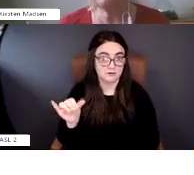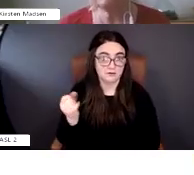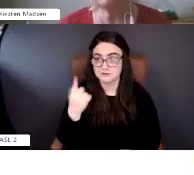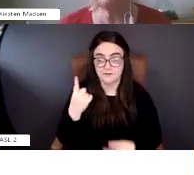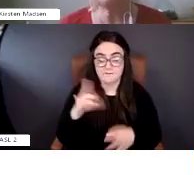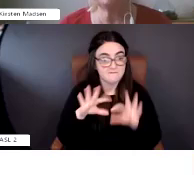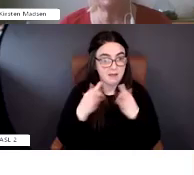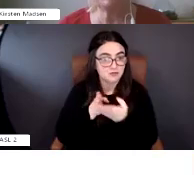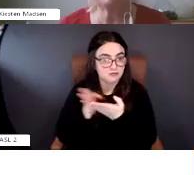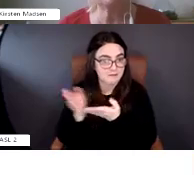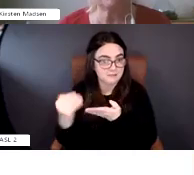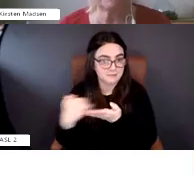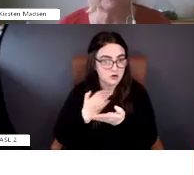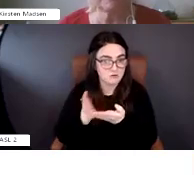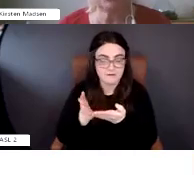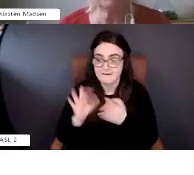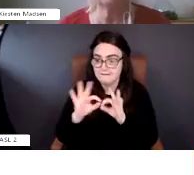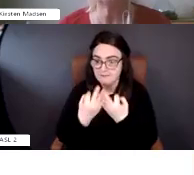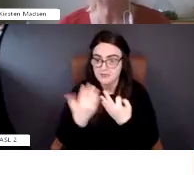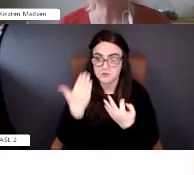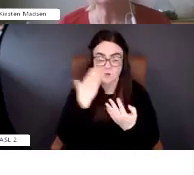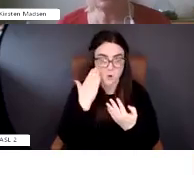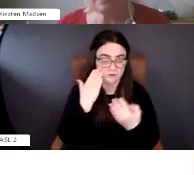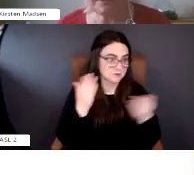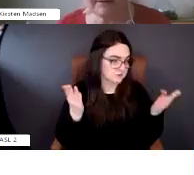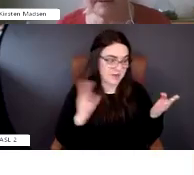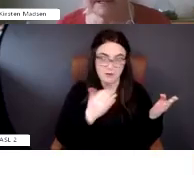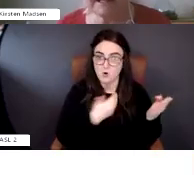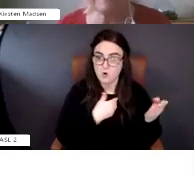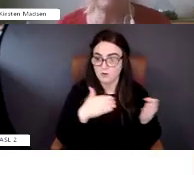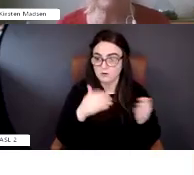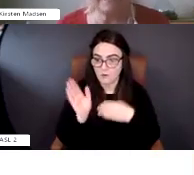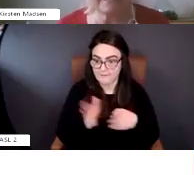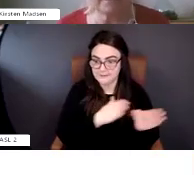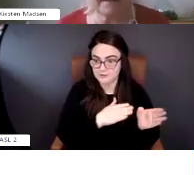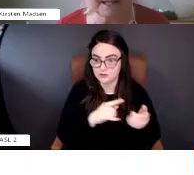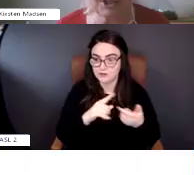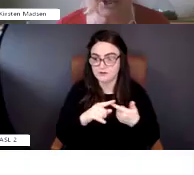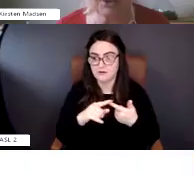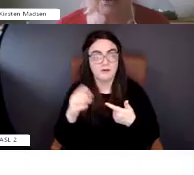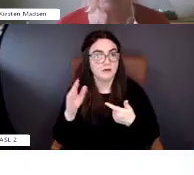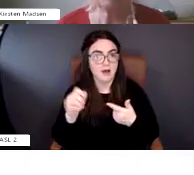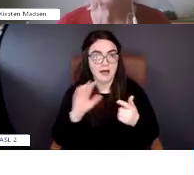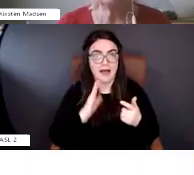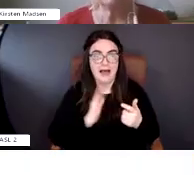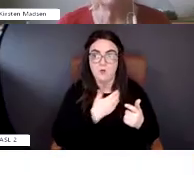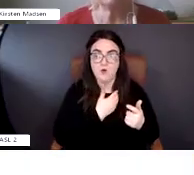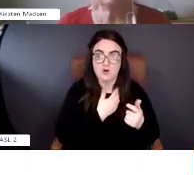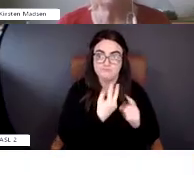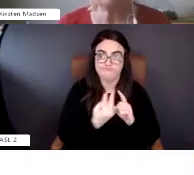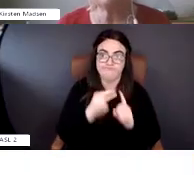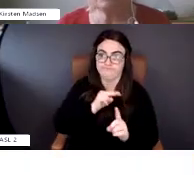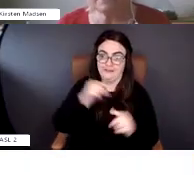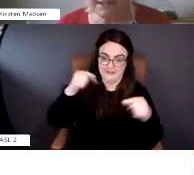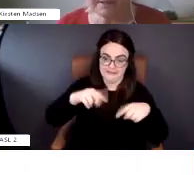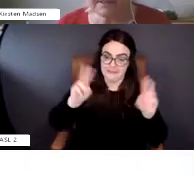So a family member knows the organization, long-term care facilities stance on the issue. They